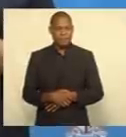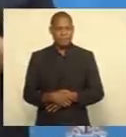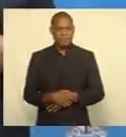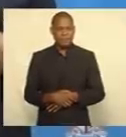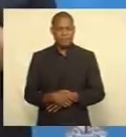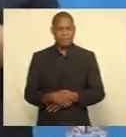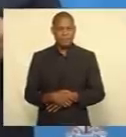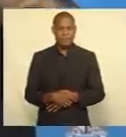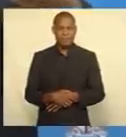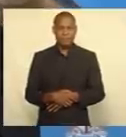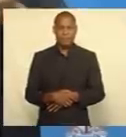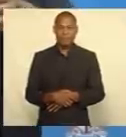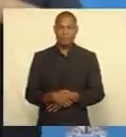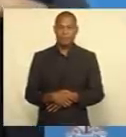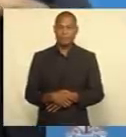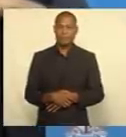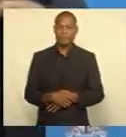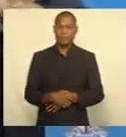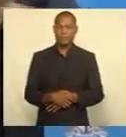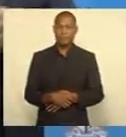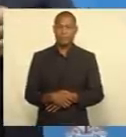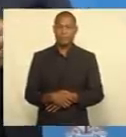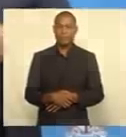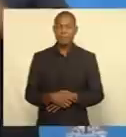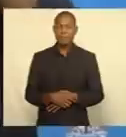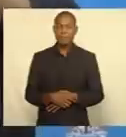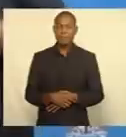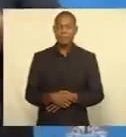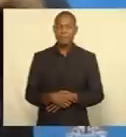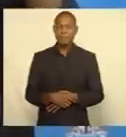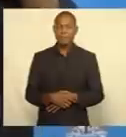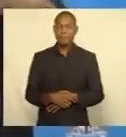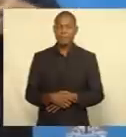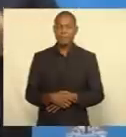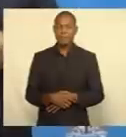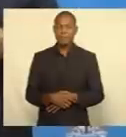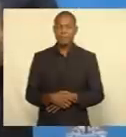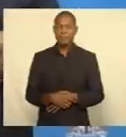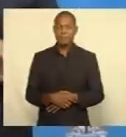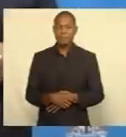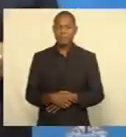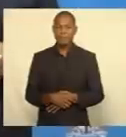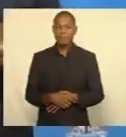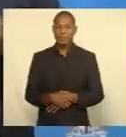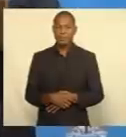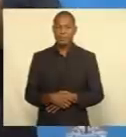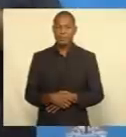virus, but we should act as if it is a contagious variant.